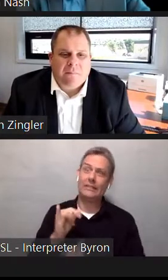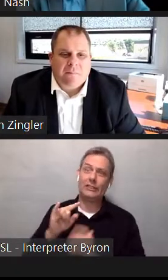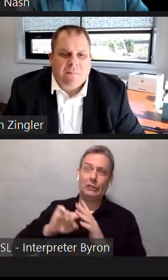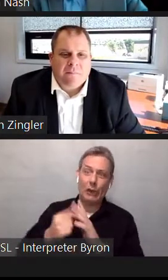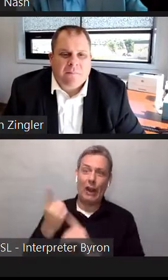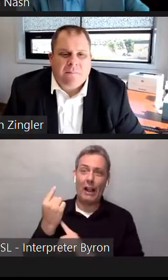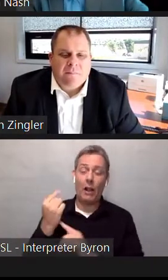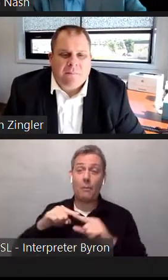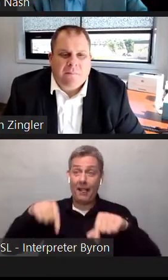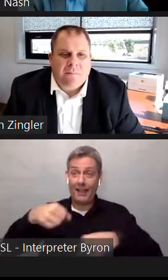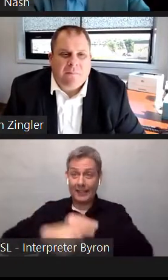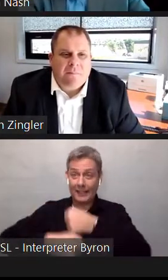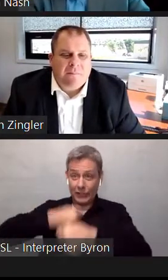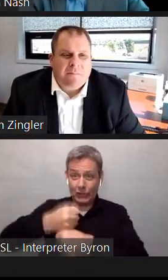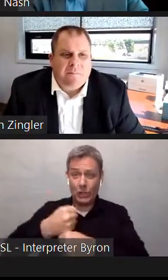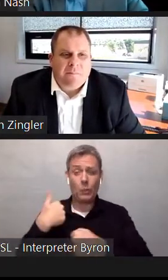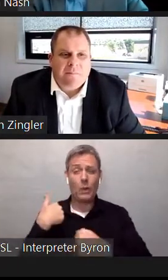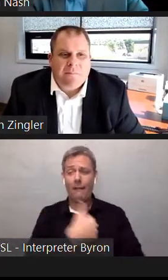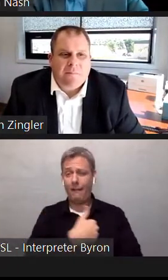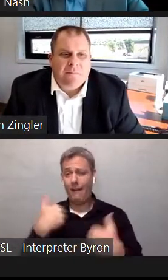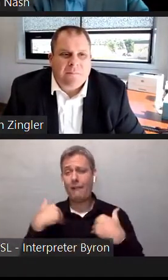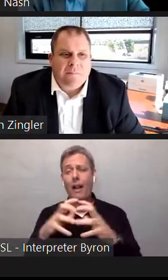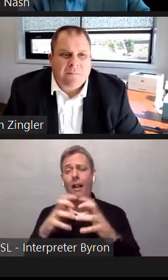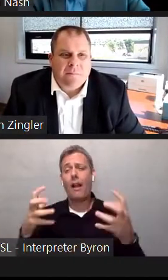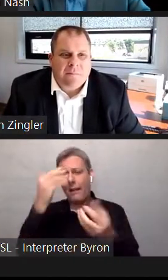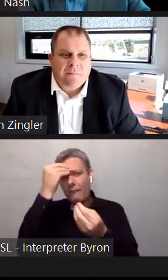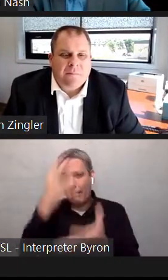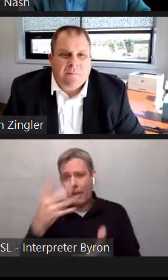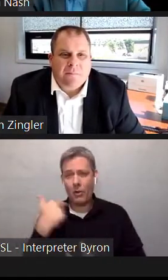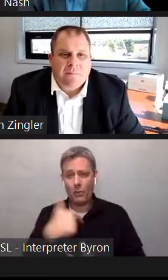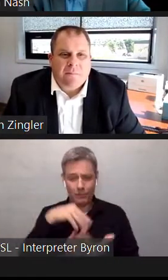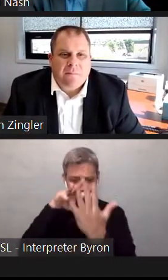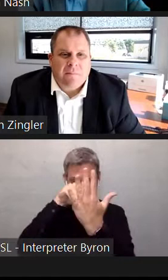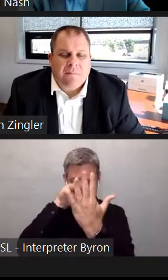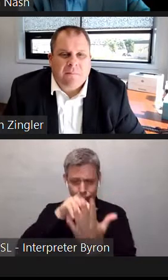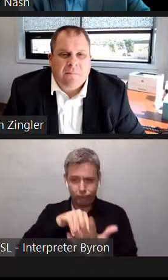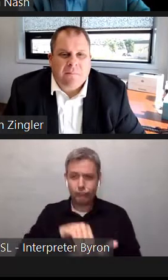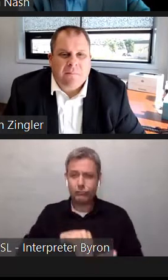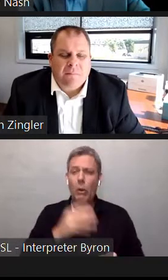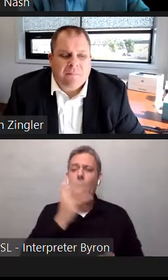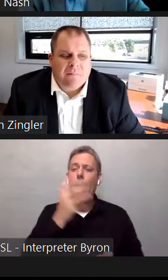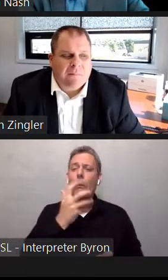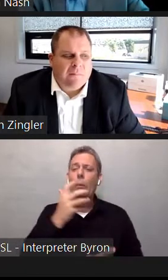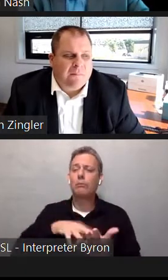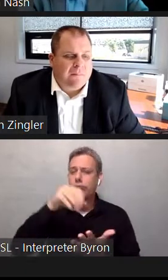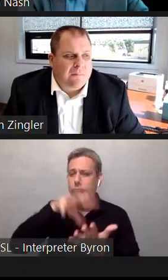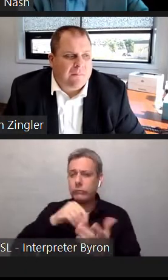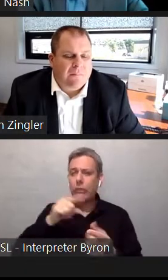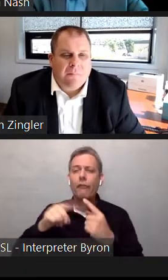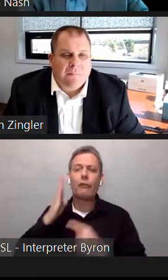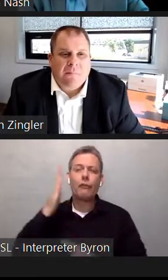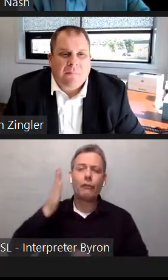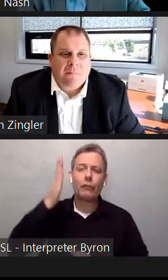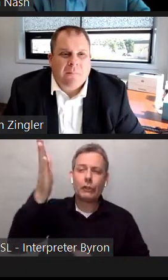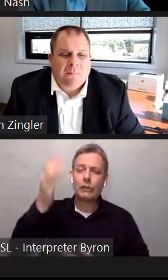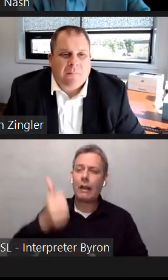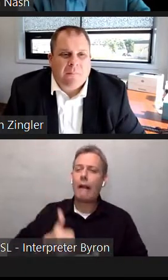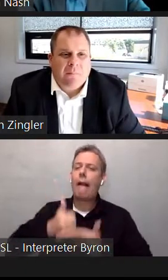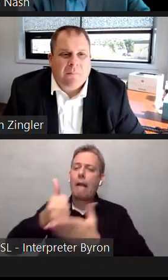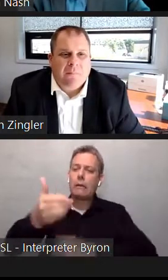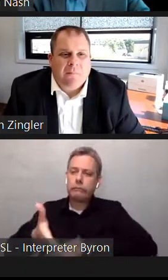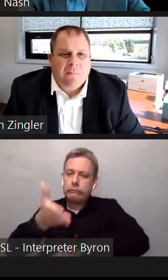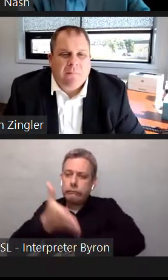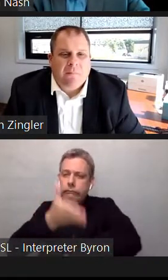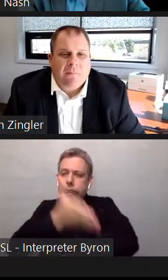year, we have significant data to take a look at that we can learn some lessons about the road ahead, help improve individual well-being